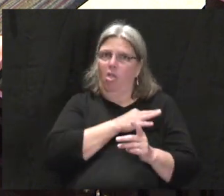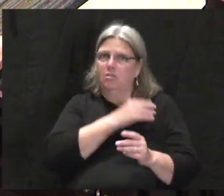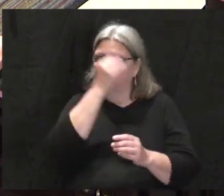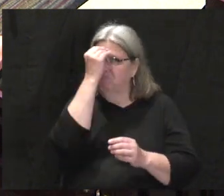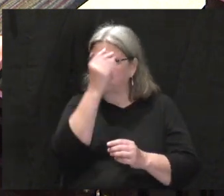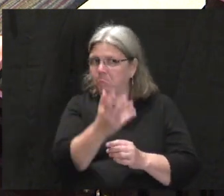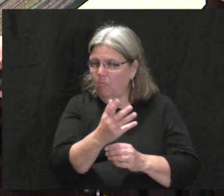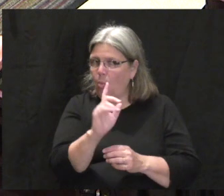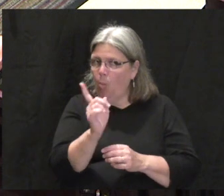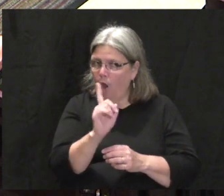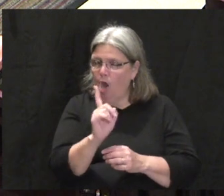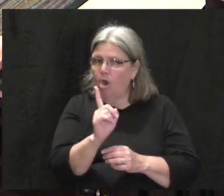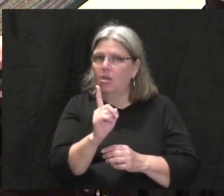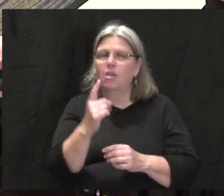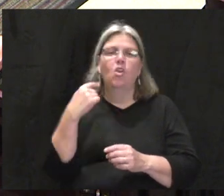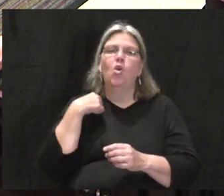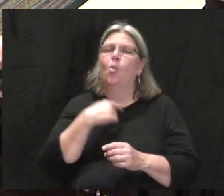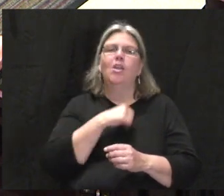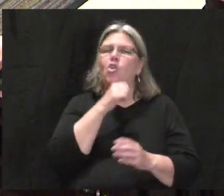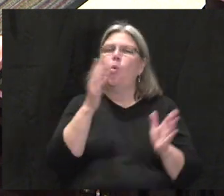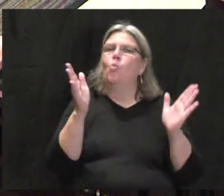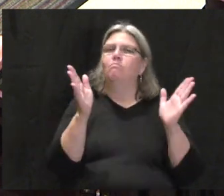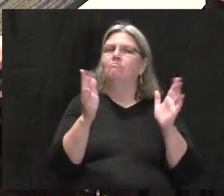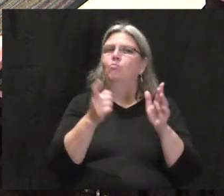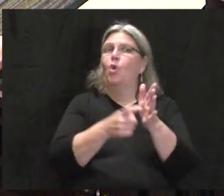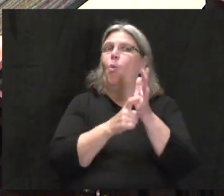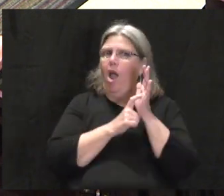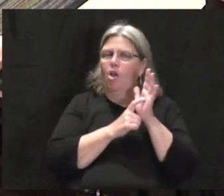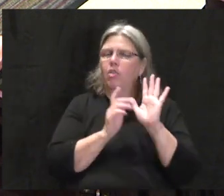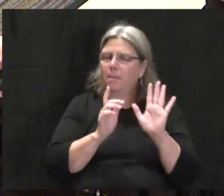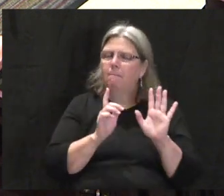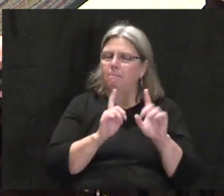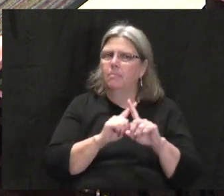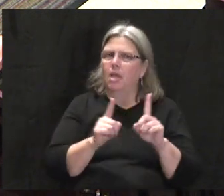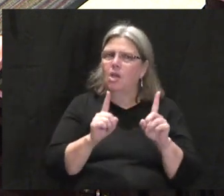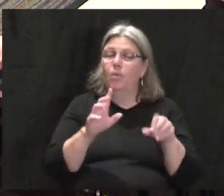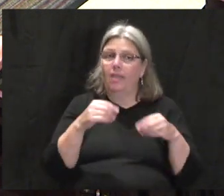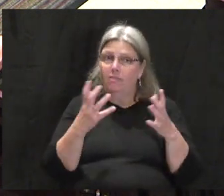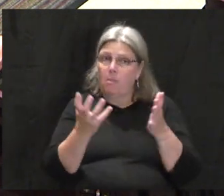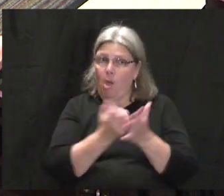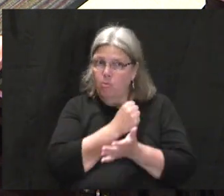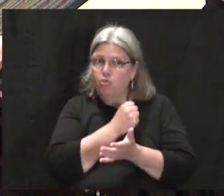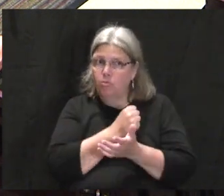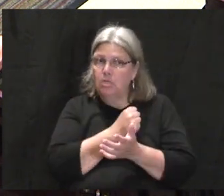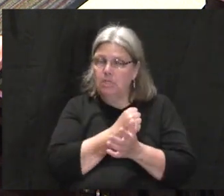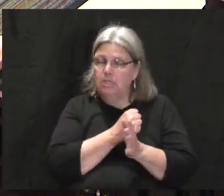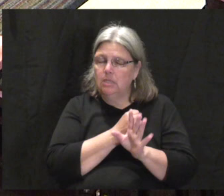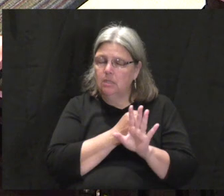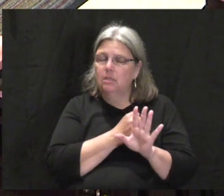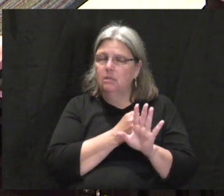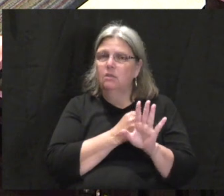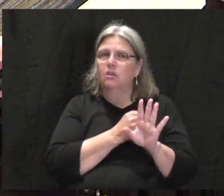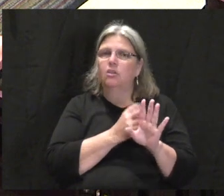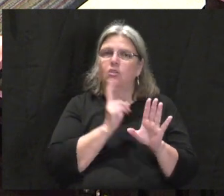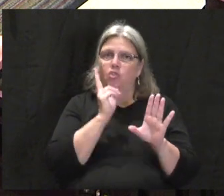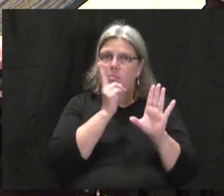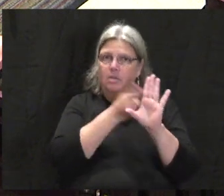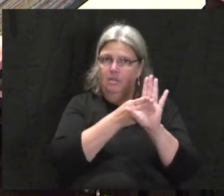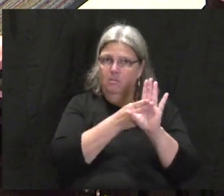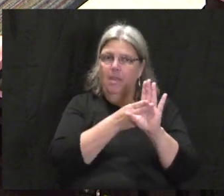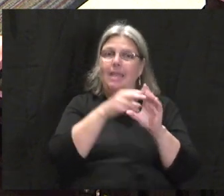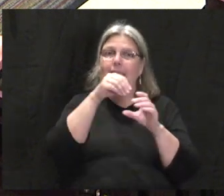in-person survey. And so I've done, I think, 13 of those to date. And it's a lot of times people are more willing to be transparent and